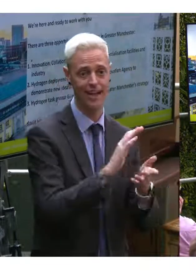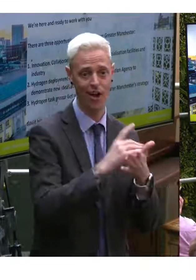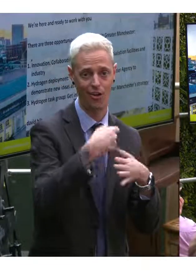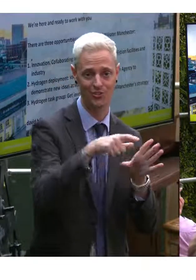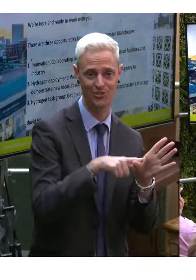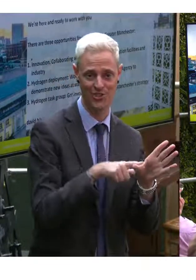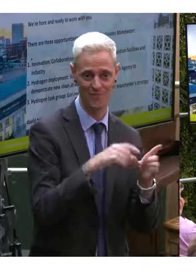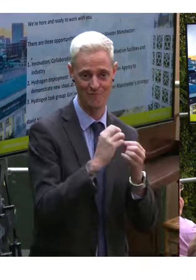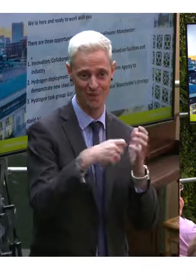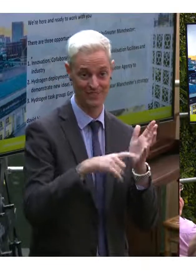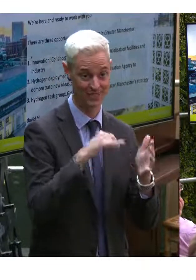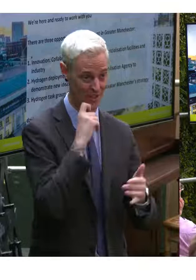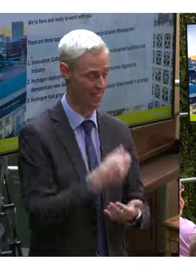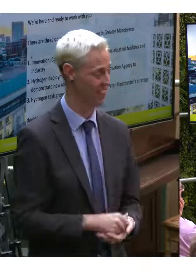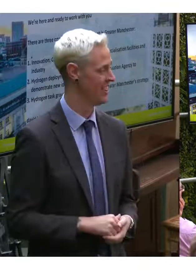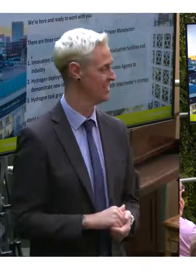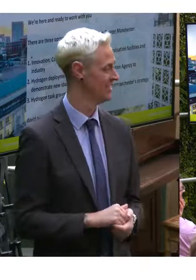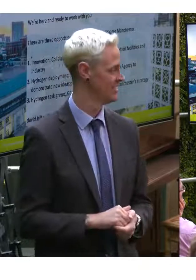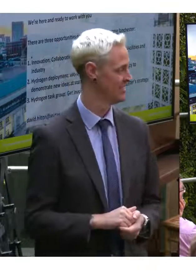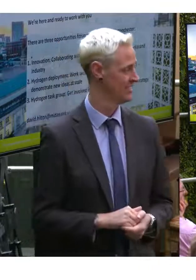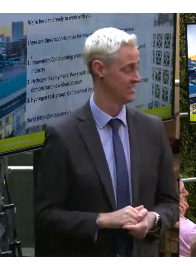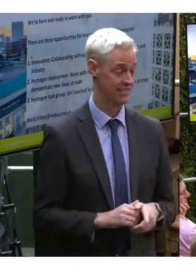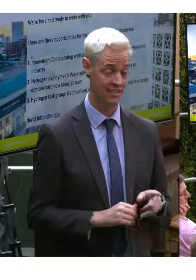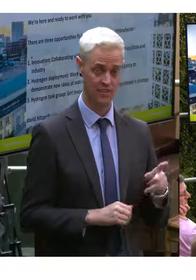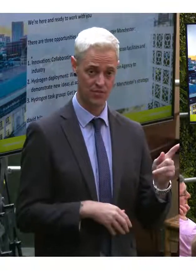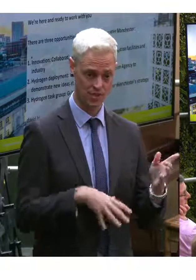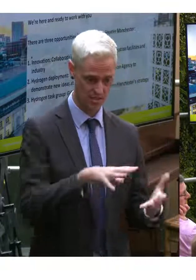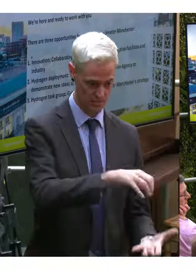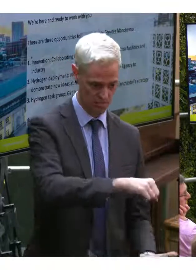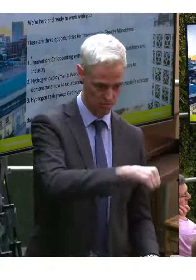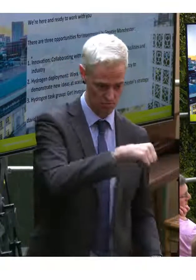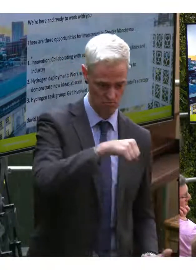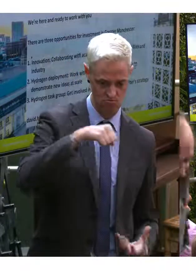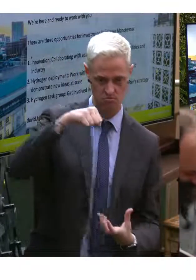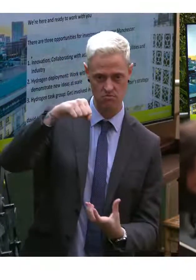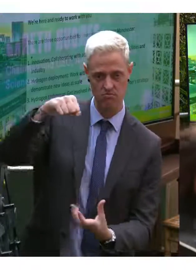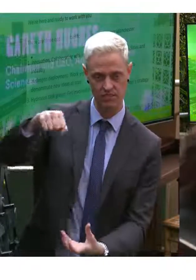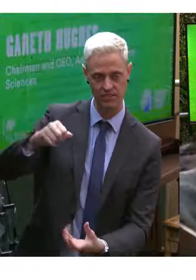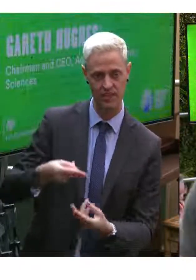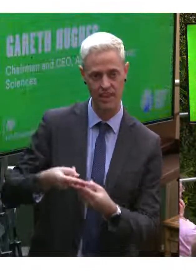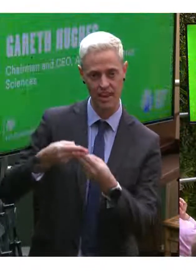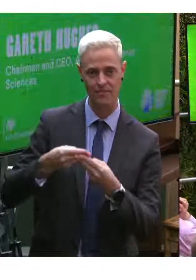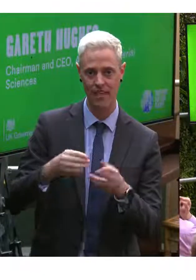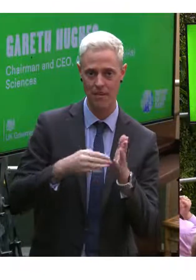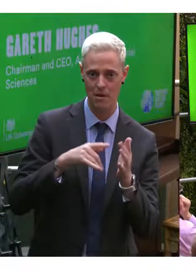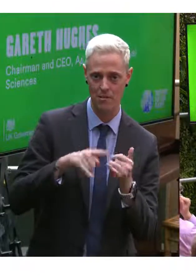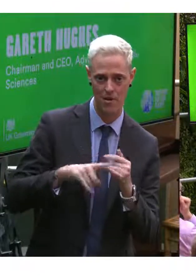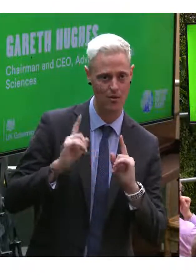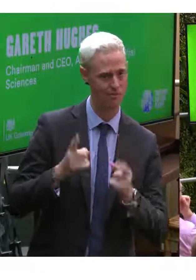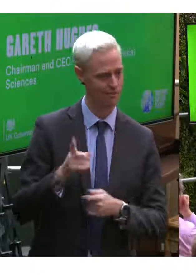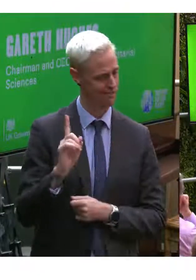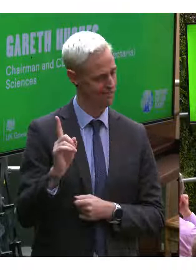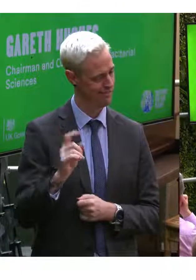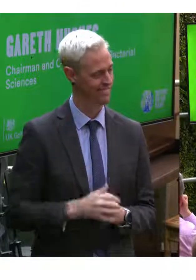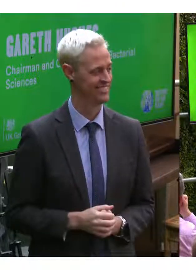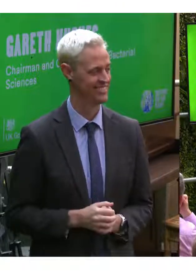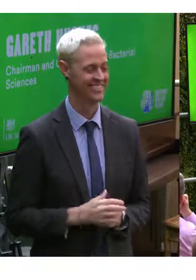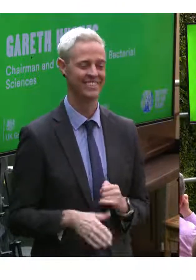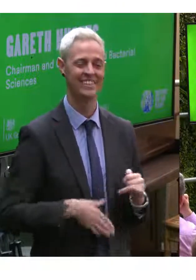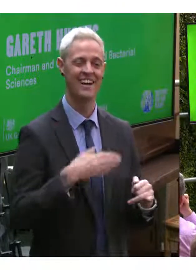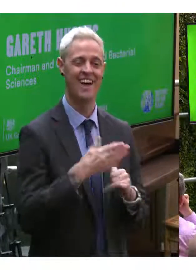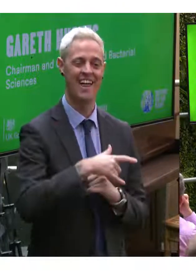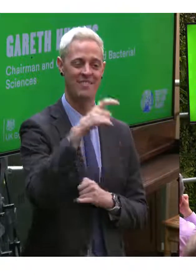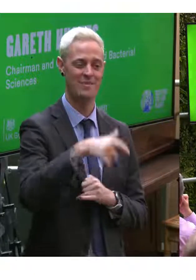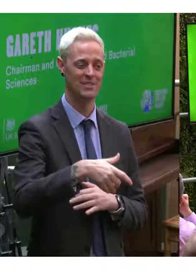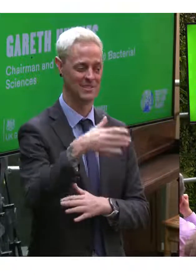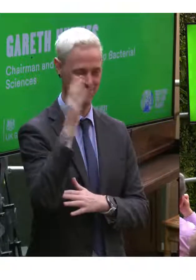love the idea of you just getting a big bottle of hydrogen into the lift at MMU and thinking, oh, no, I'll get away with this. Our final speaker for this afternoon